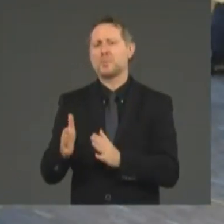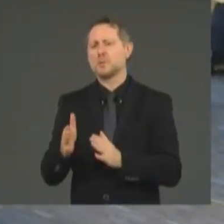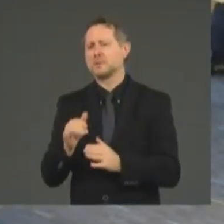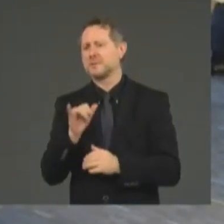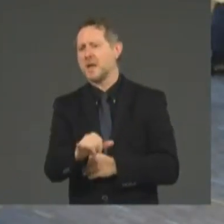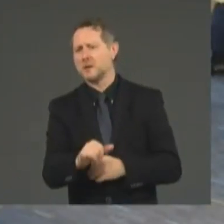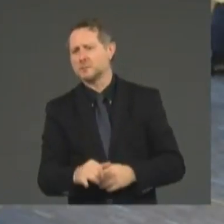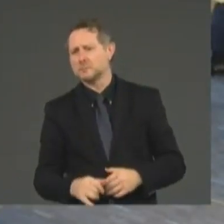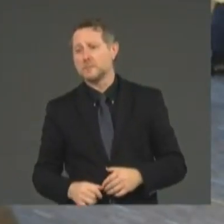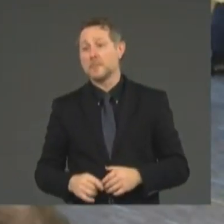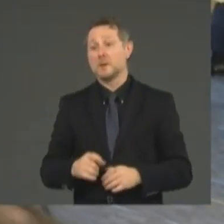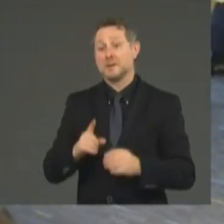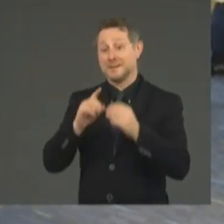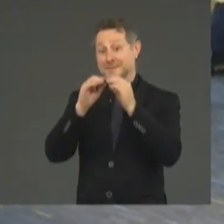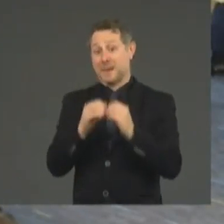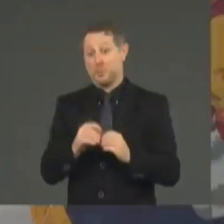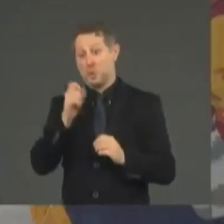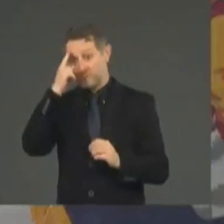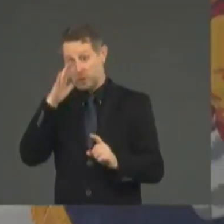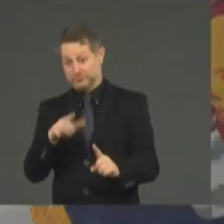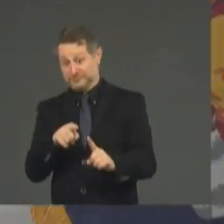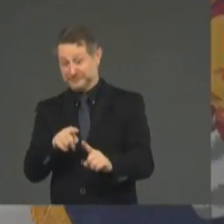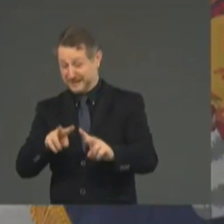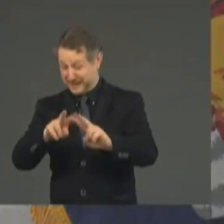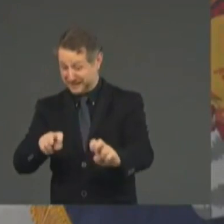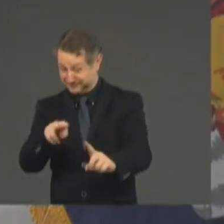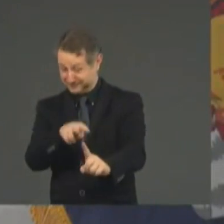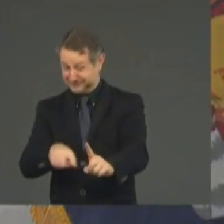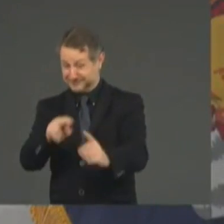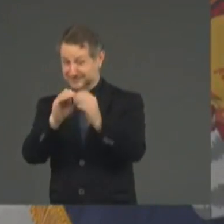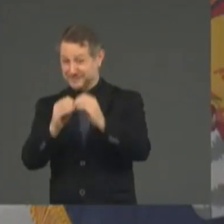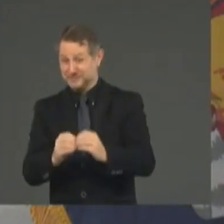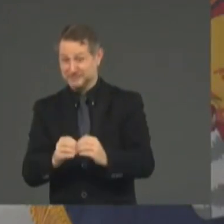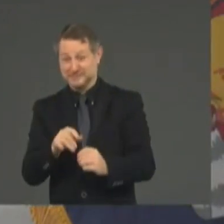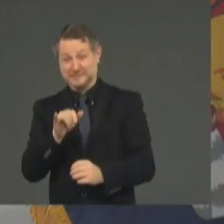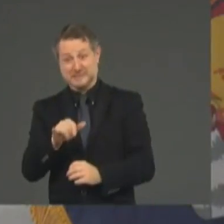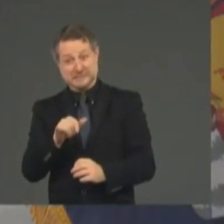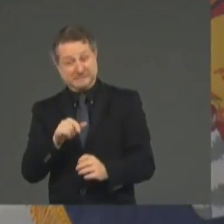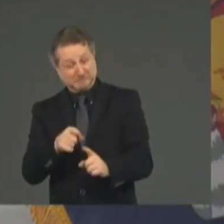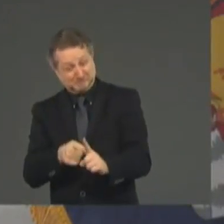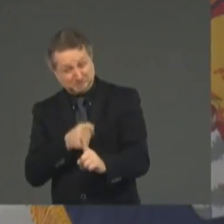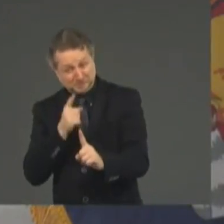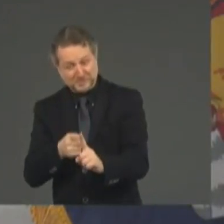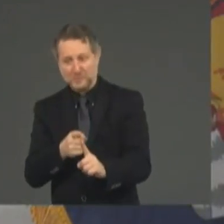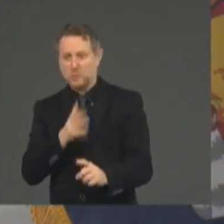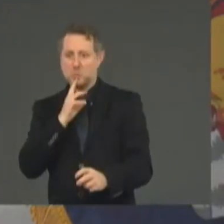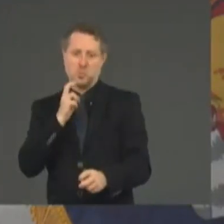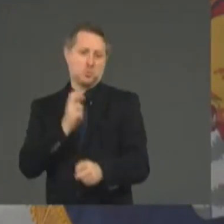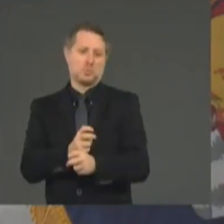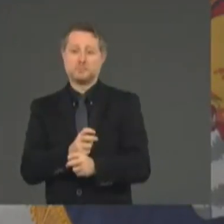down the numbers too far, I don't know how reliable they are. Remember, this whole